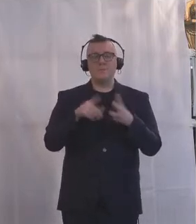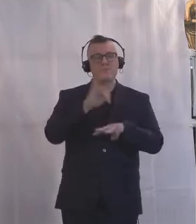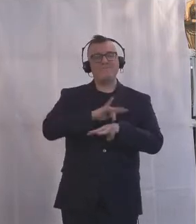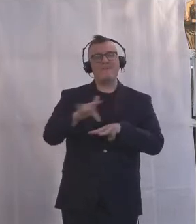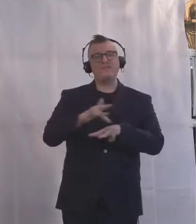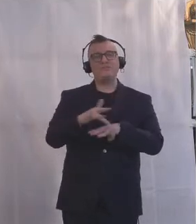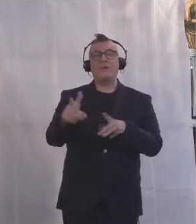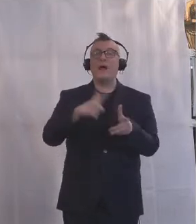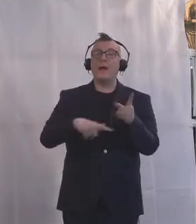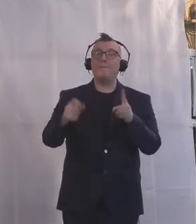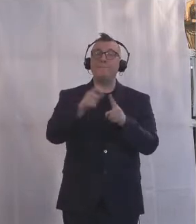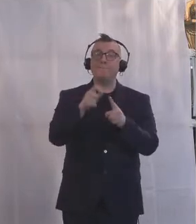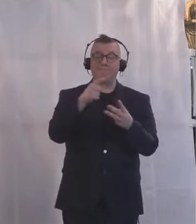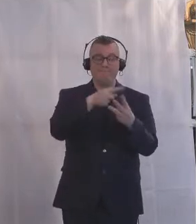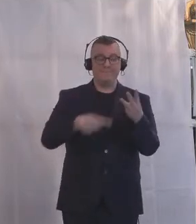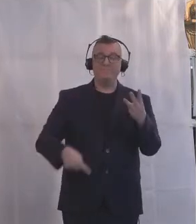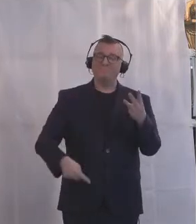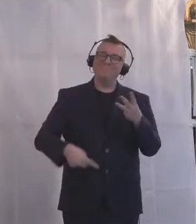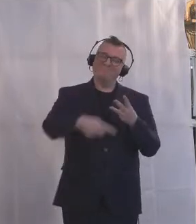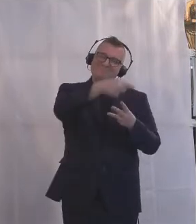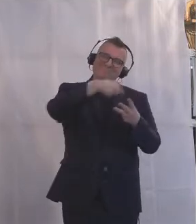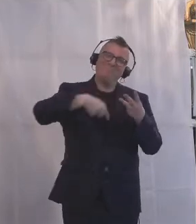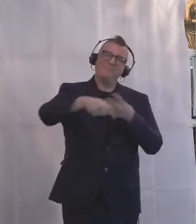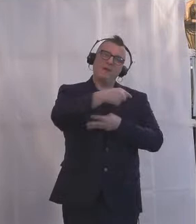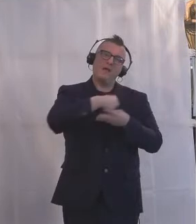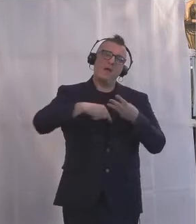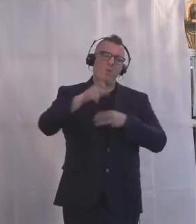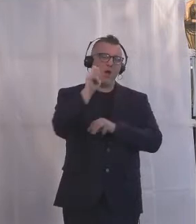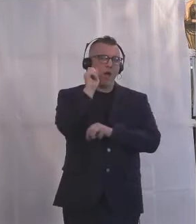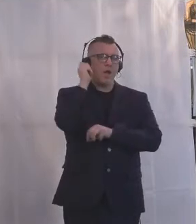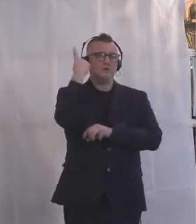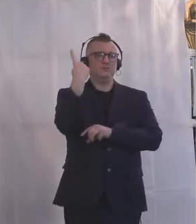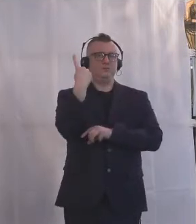professional one. And we have